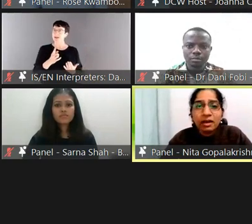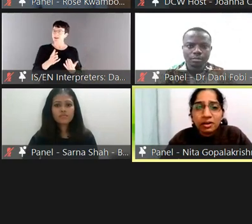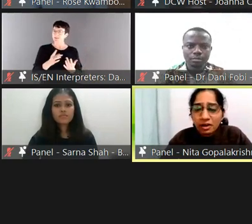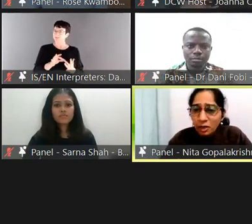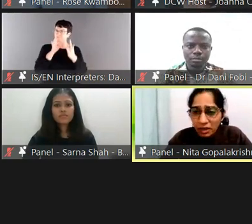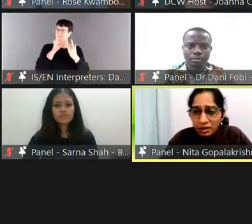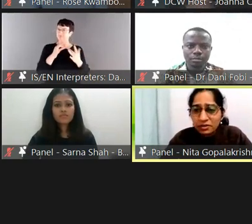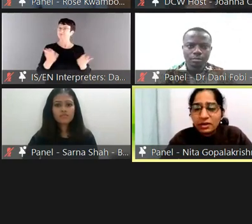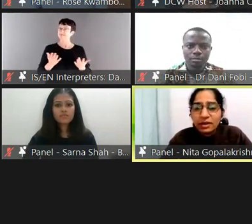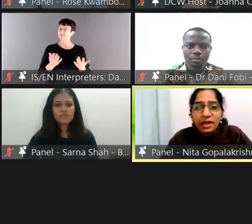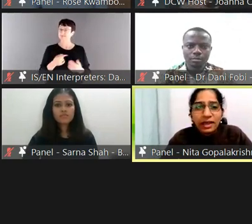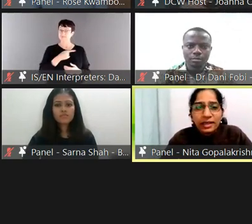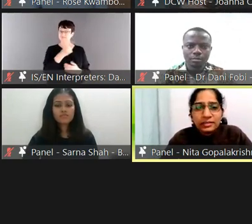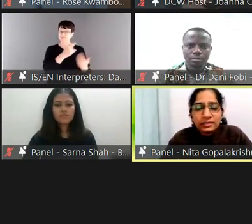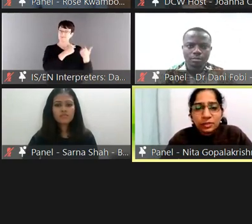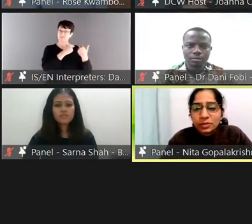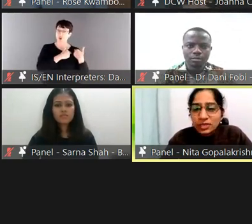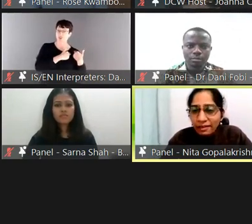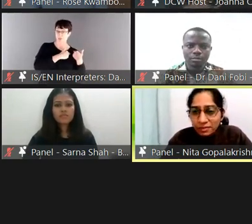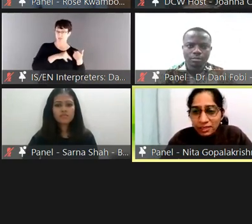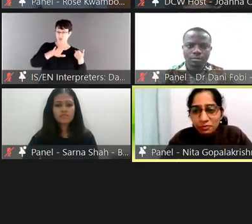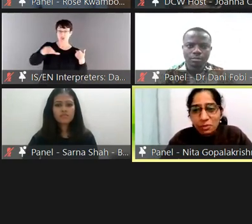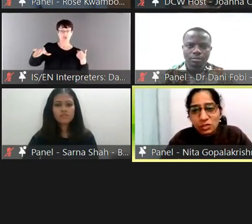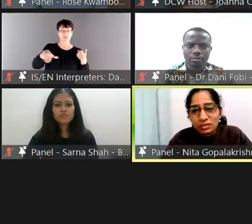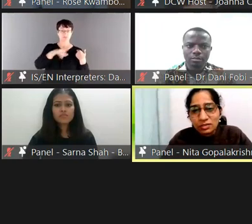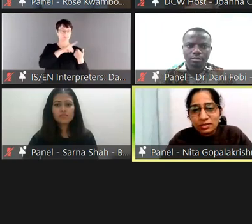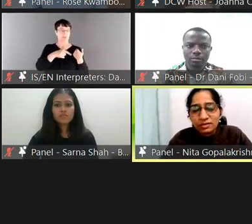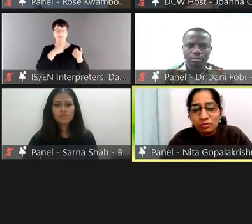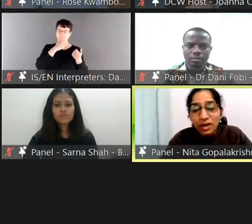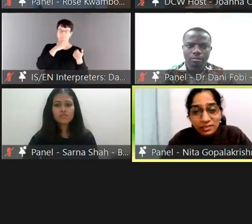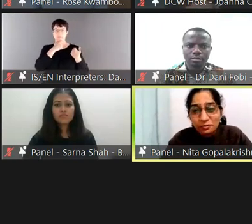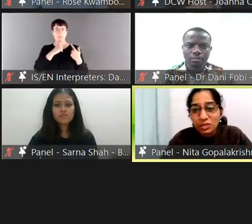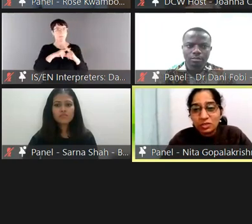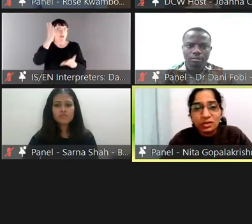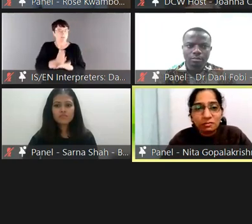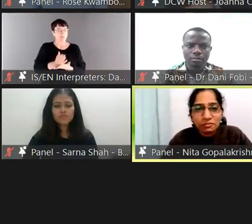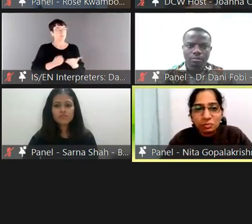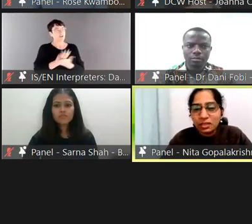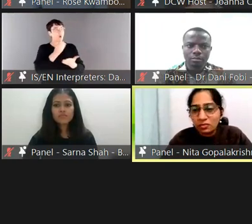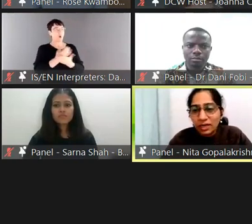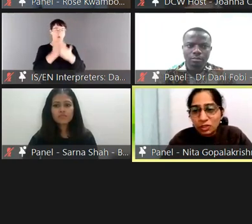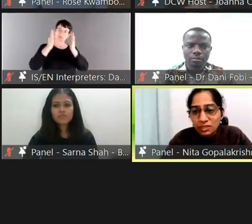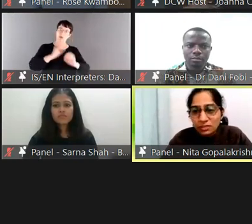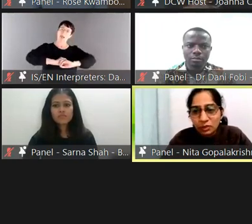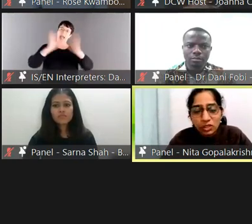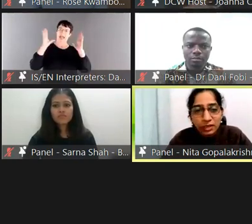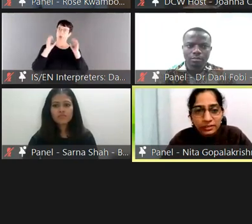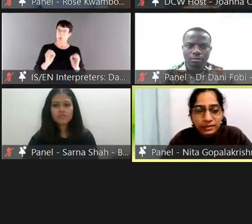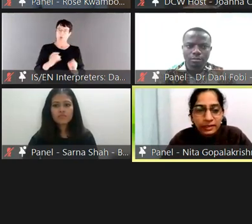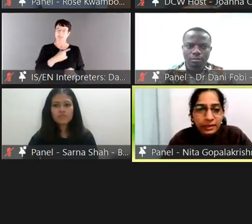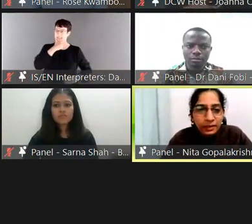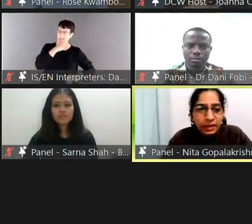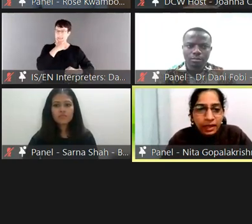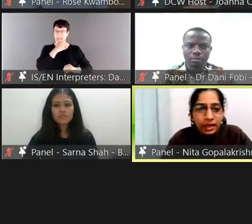but they are unaware and they don't have the information, right information enough to make the right choices for their